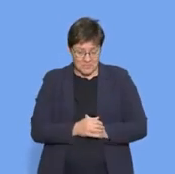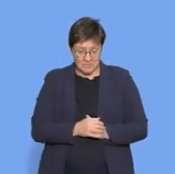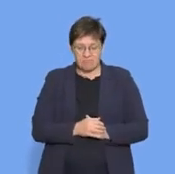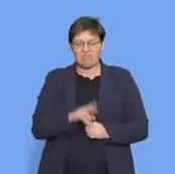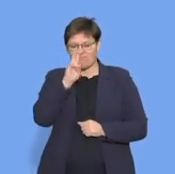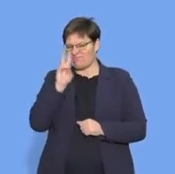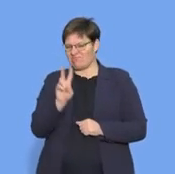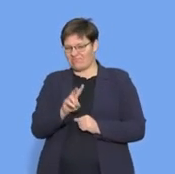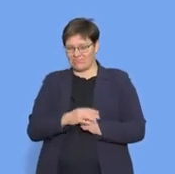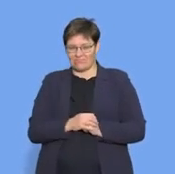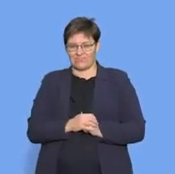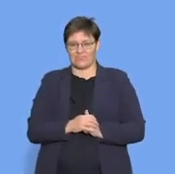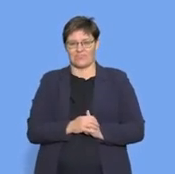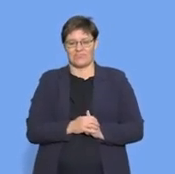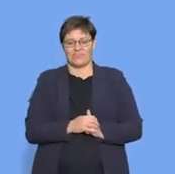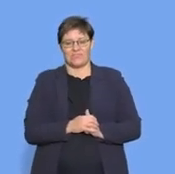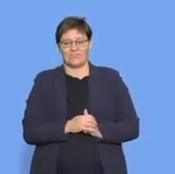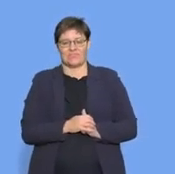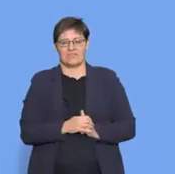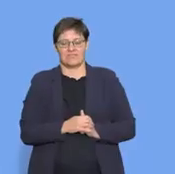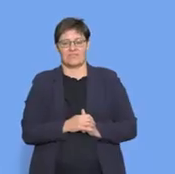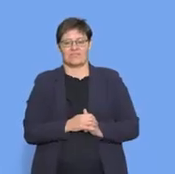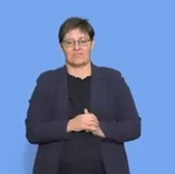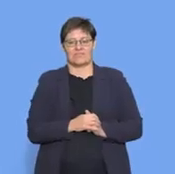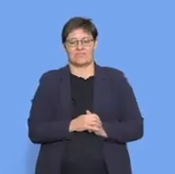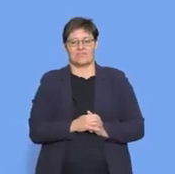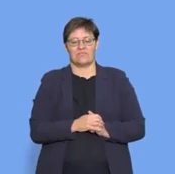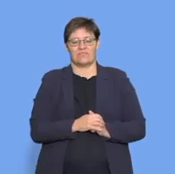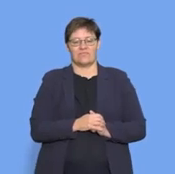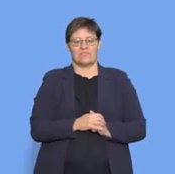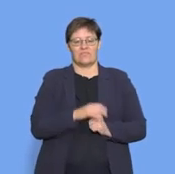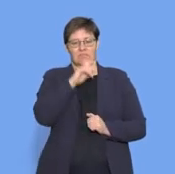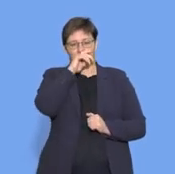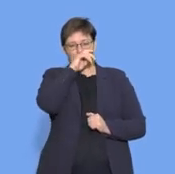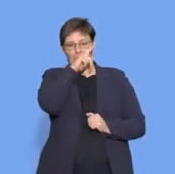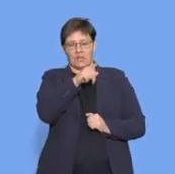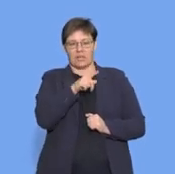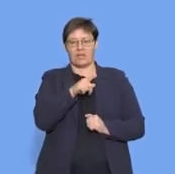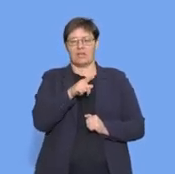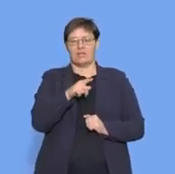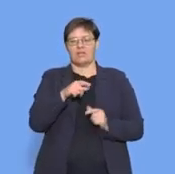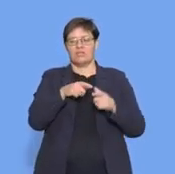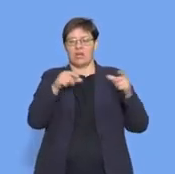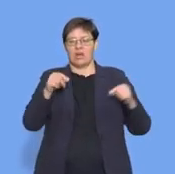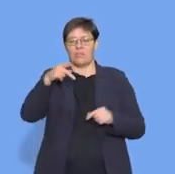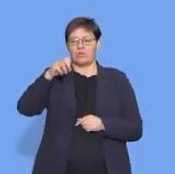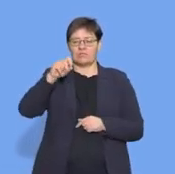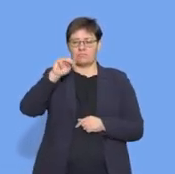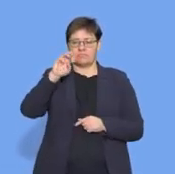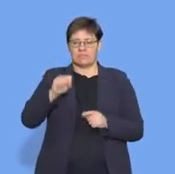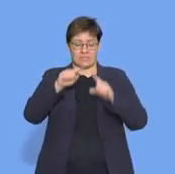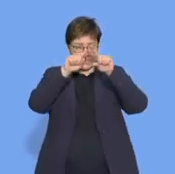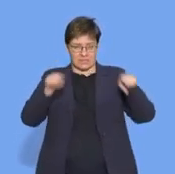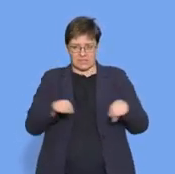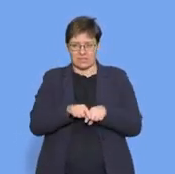shapes. Let's go to the board. So guys, you can see that we're then going to have a look at triangular prisms,